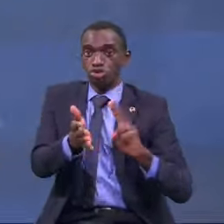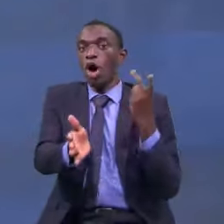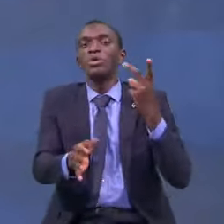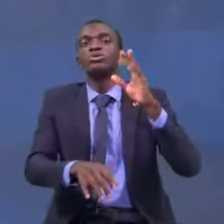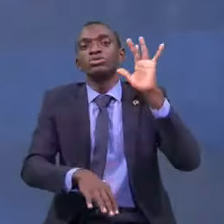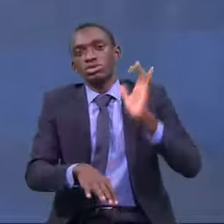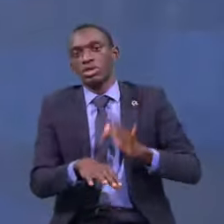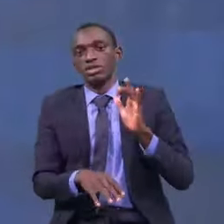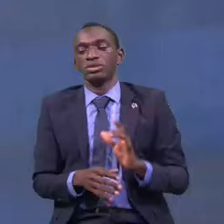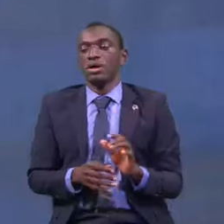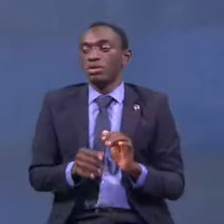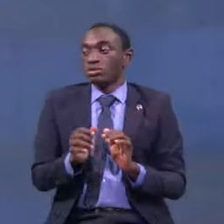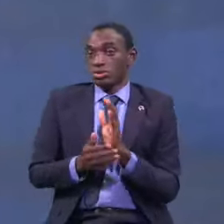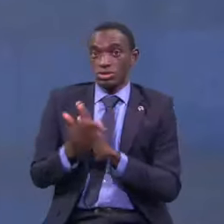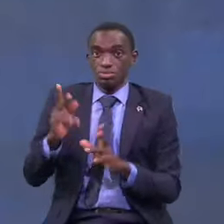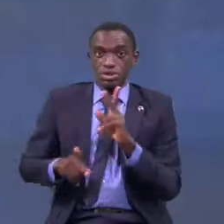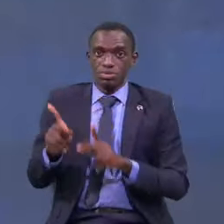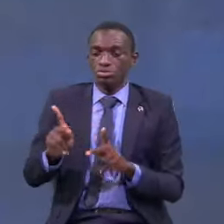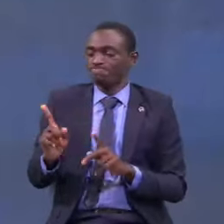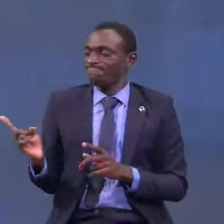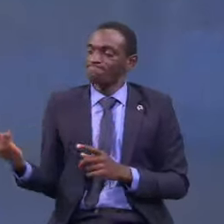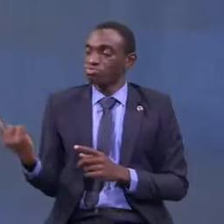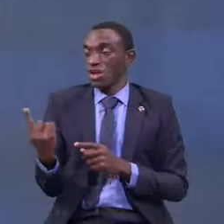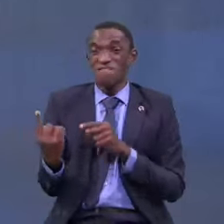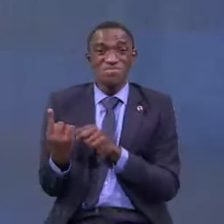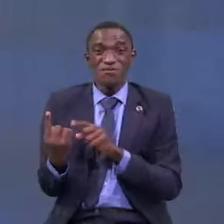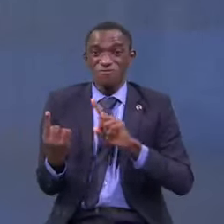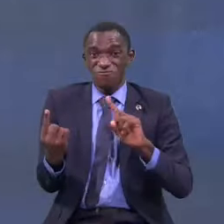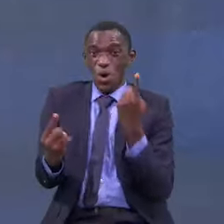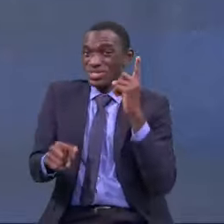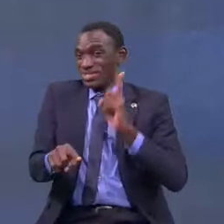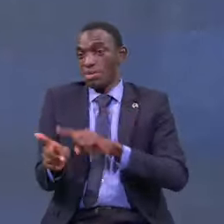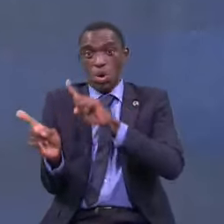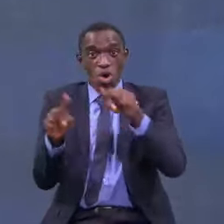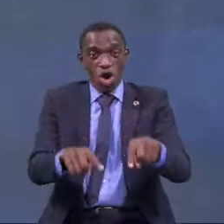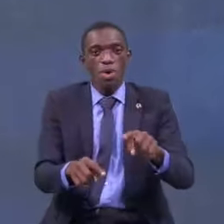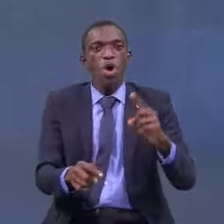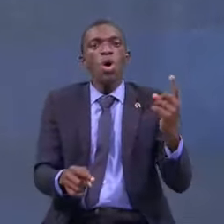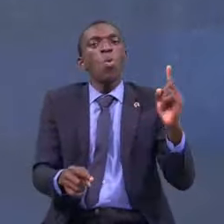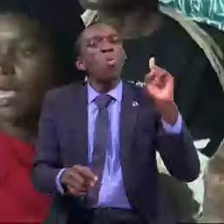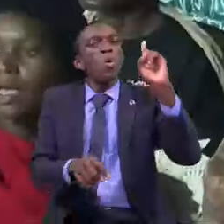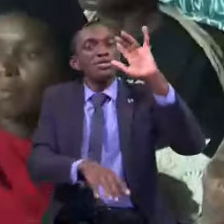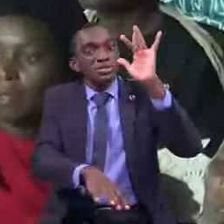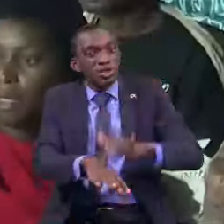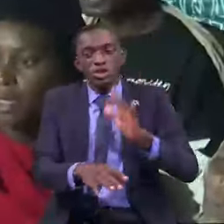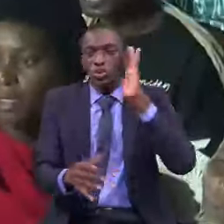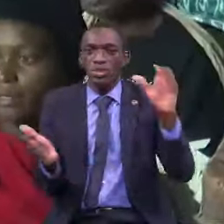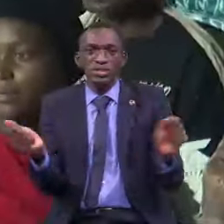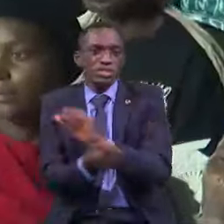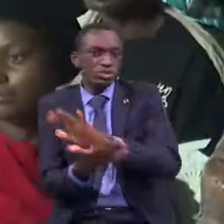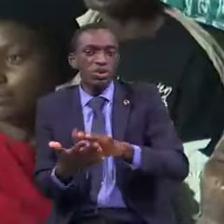the first time, and a single touch will destroy the works of the devil in your life.